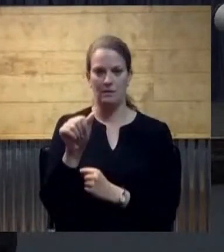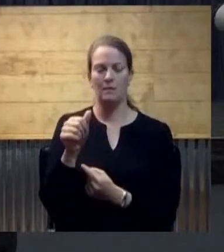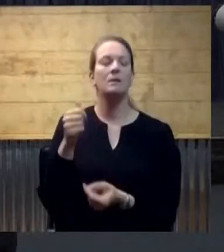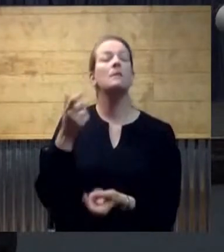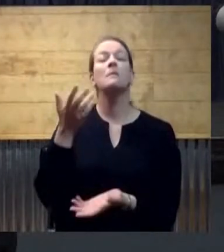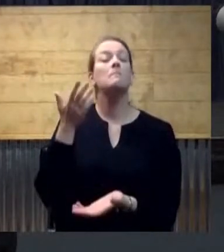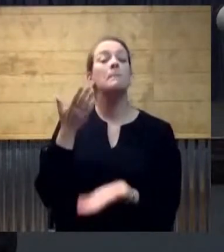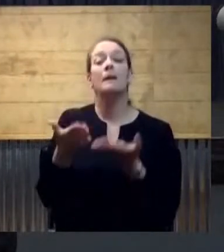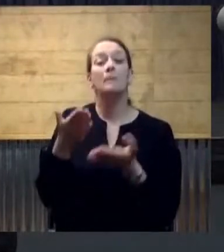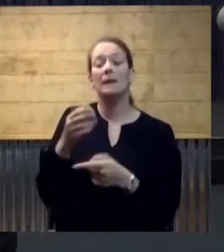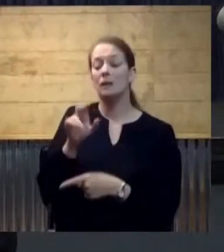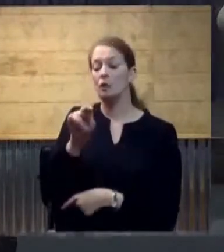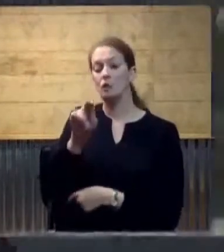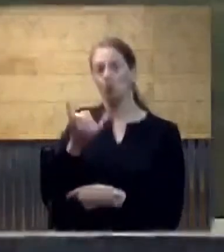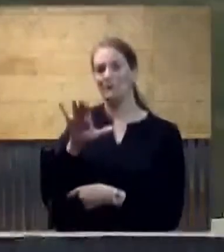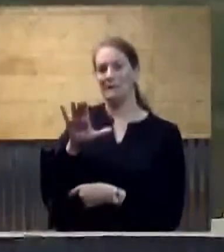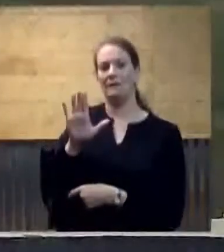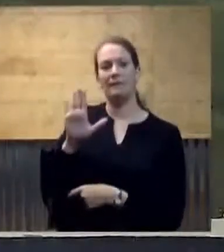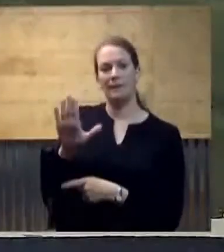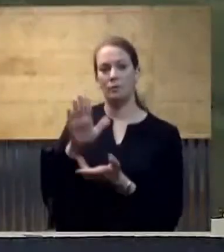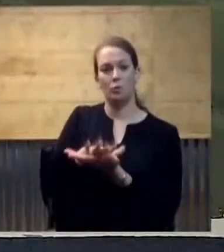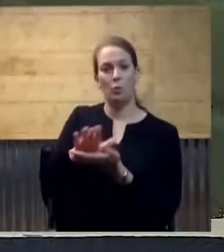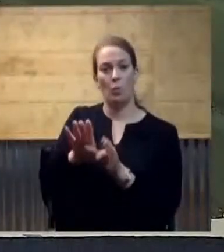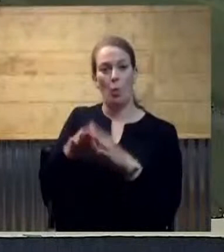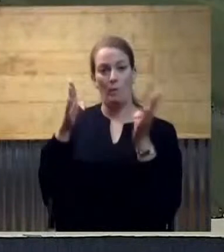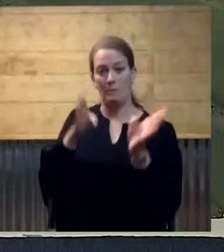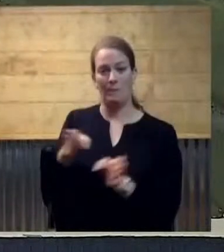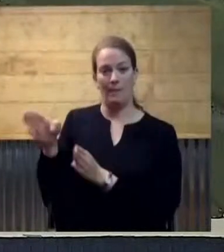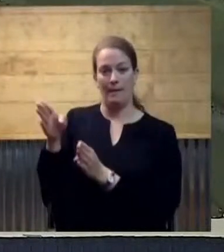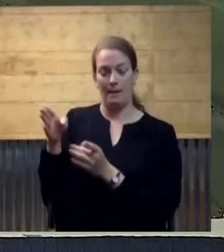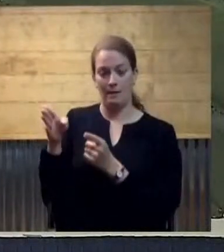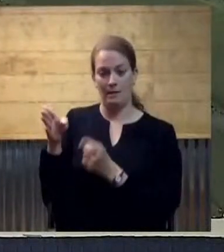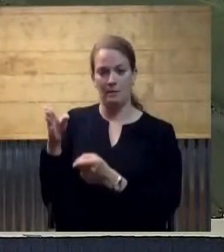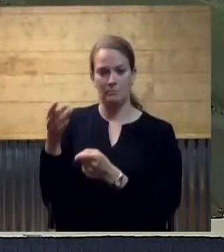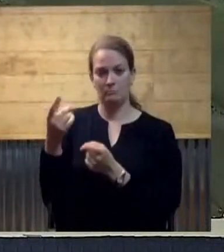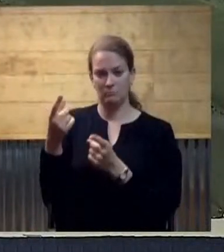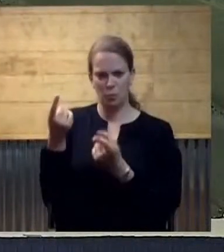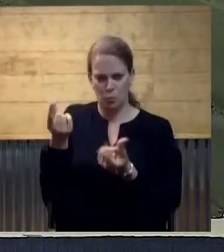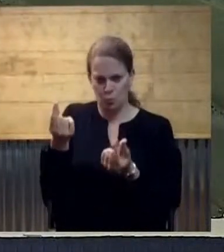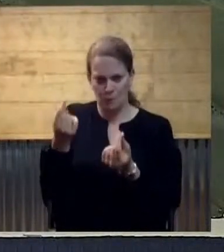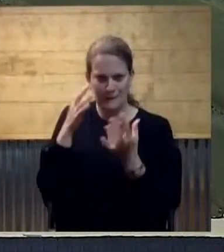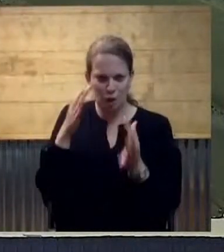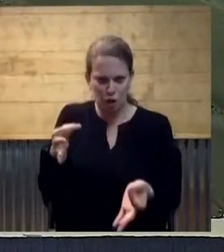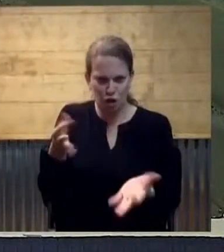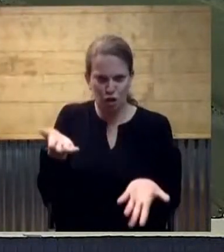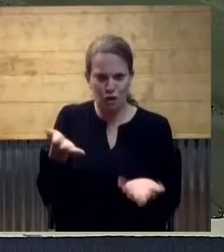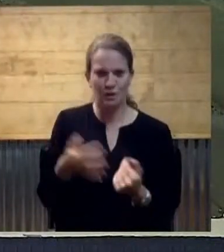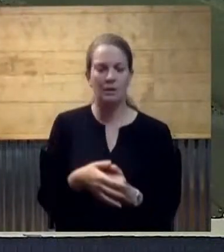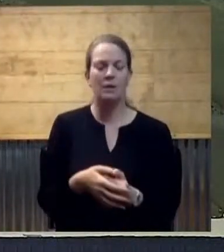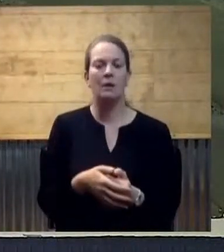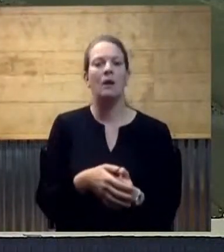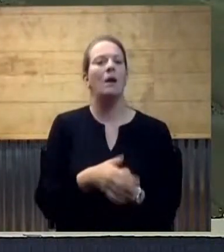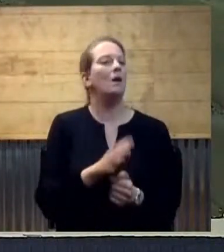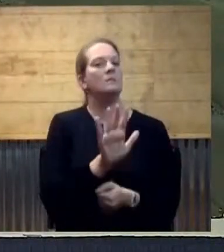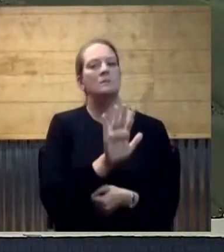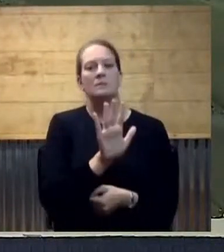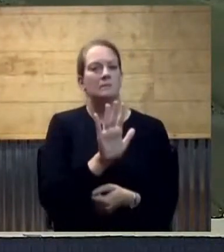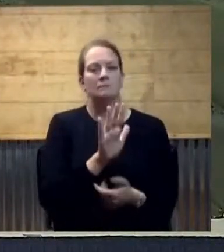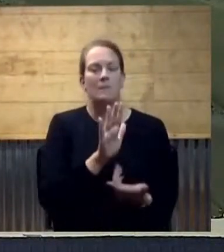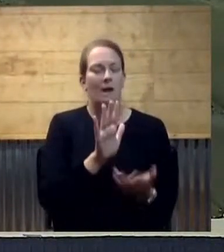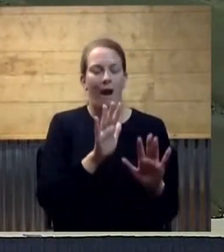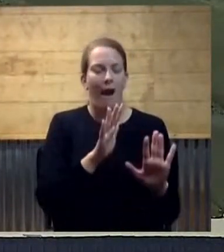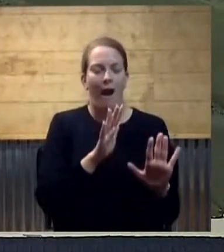today, as we sit here, to be a credible plan? No, because I'm not going to